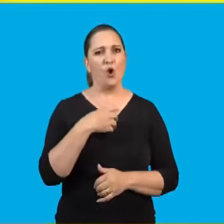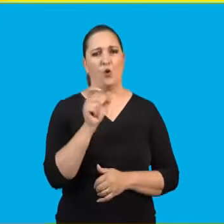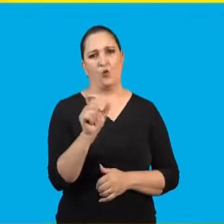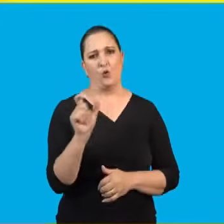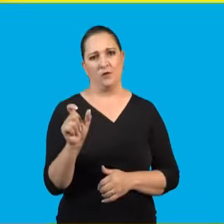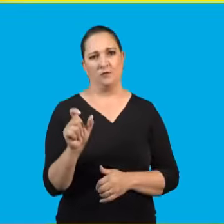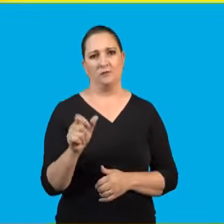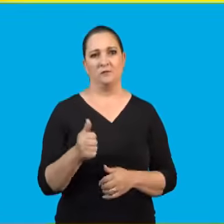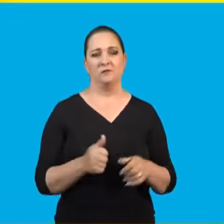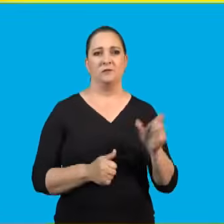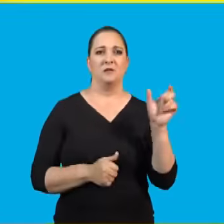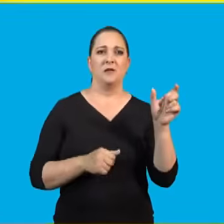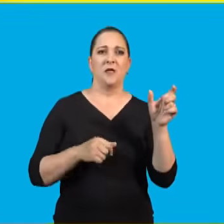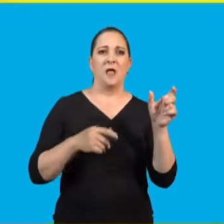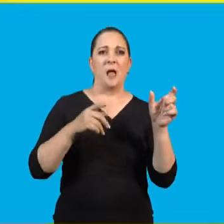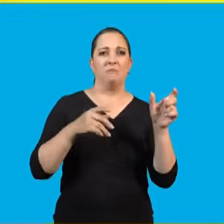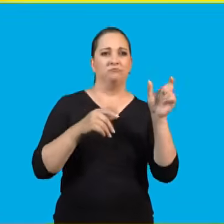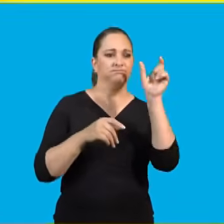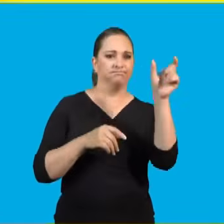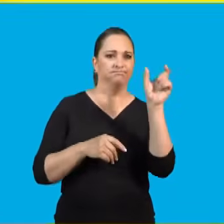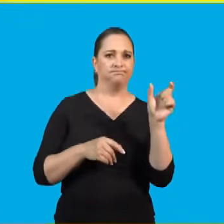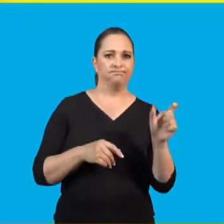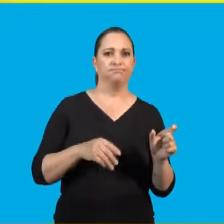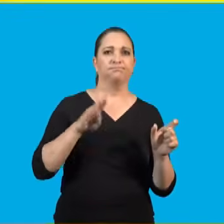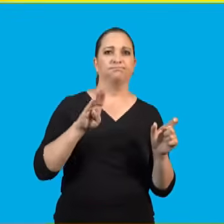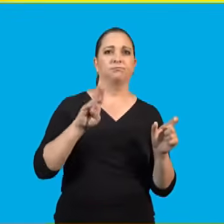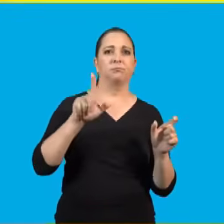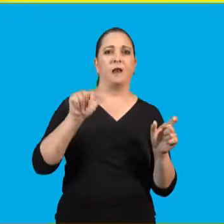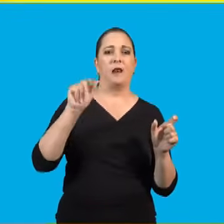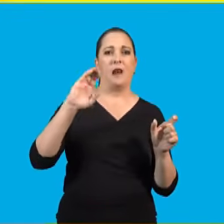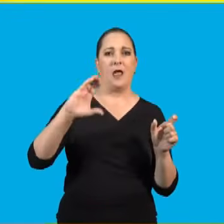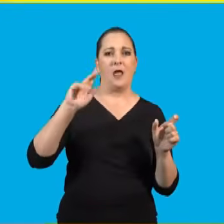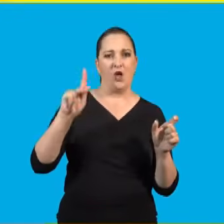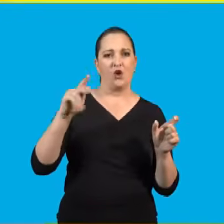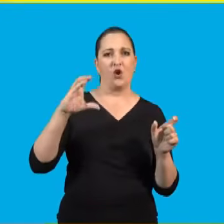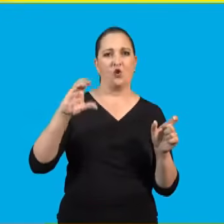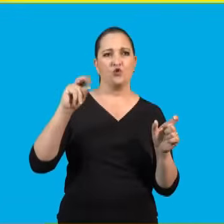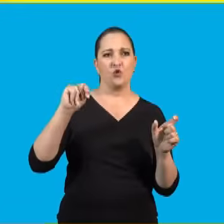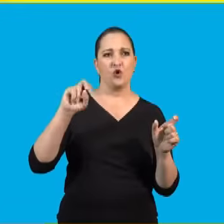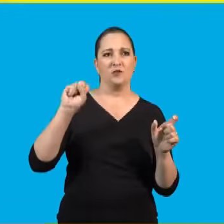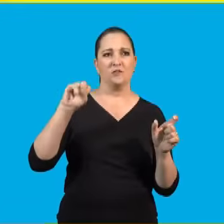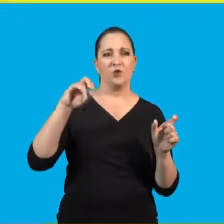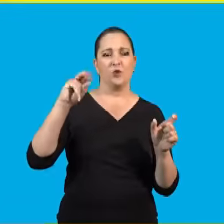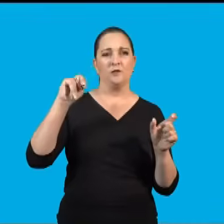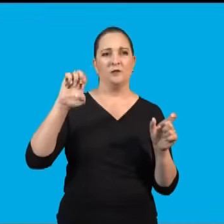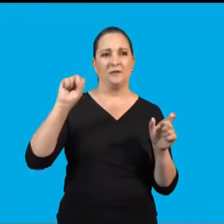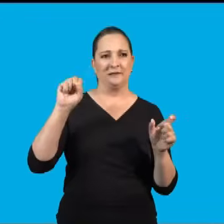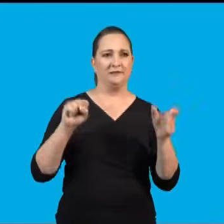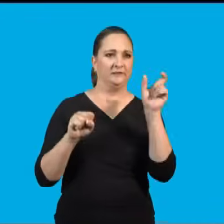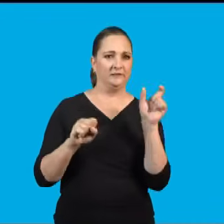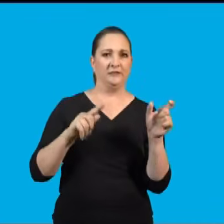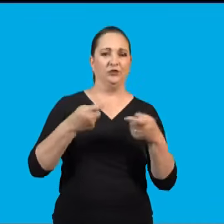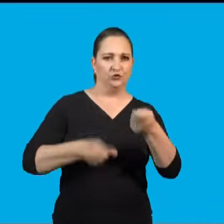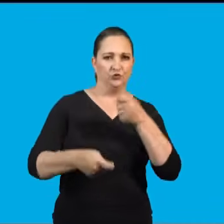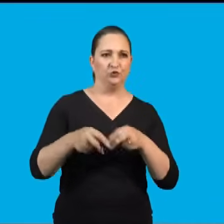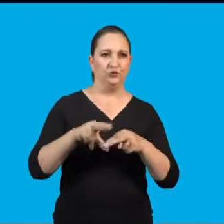define them in your own words, like black consciousness, uprising, reform, constitution, repression, trade